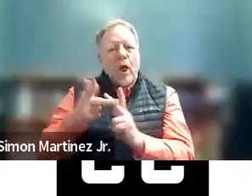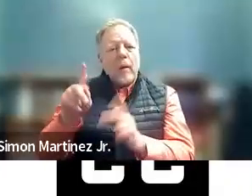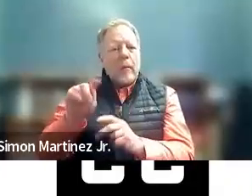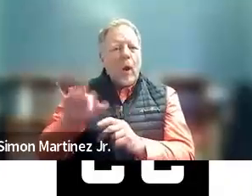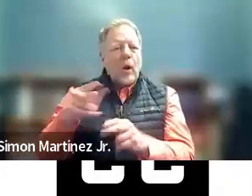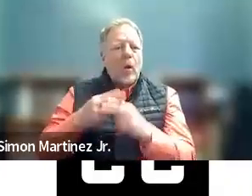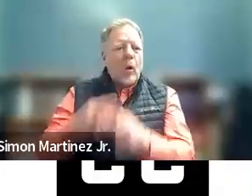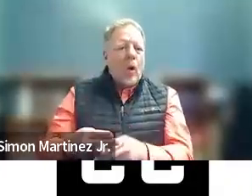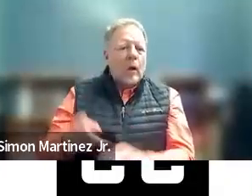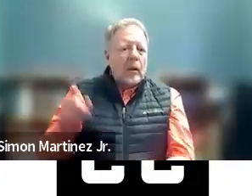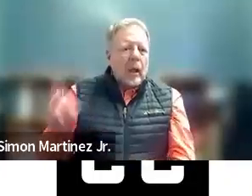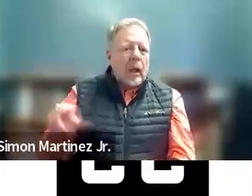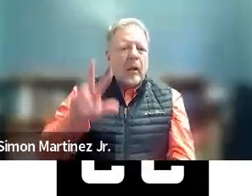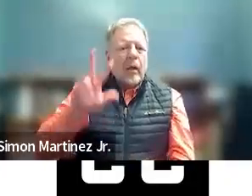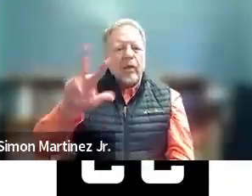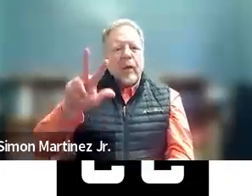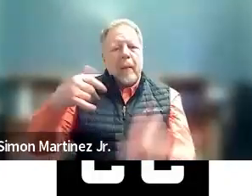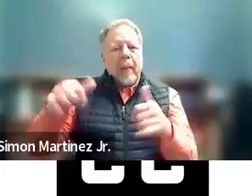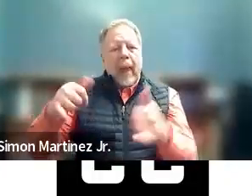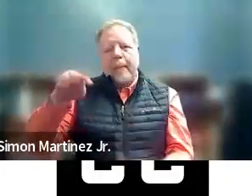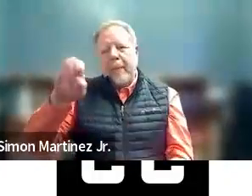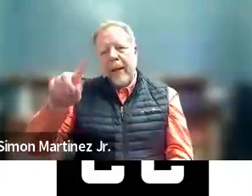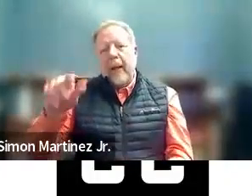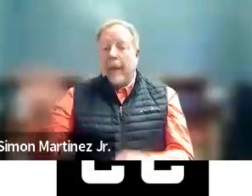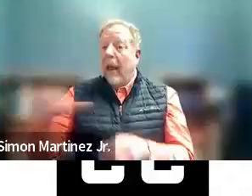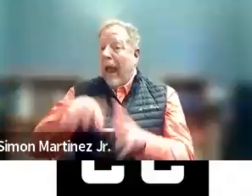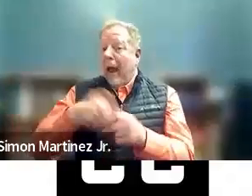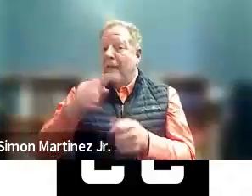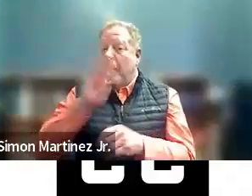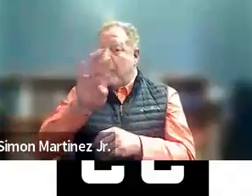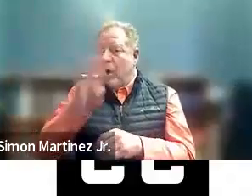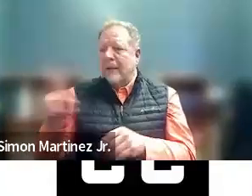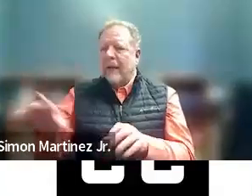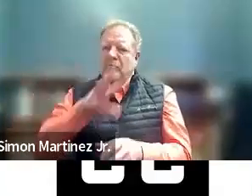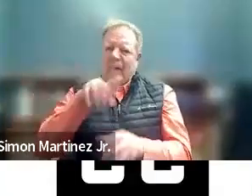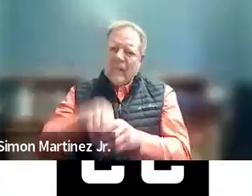3Play Media, who's actually a local Boston company, and they do a lot of captioning. So